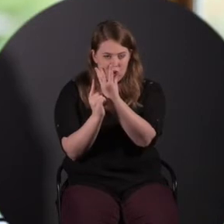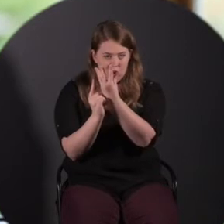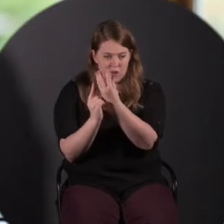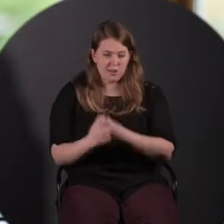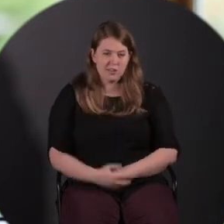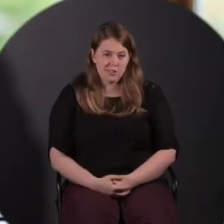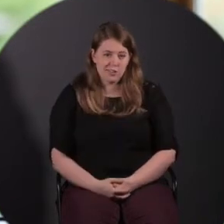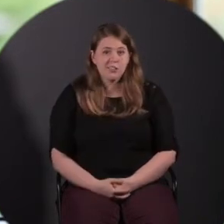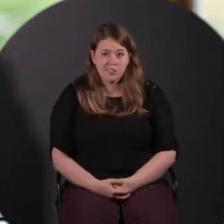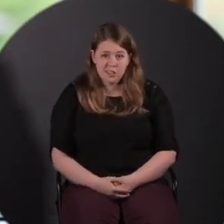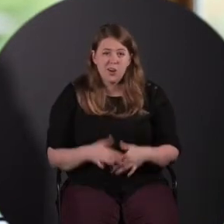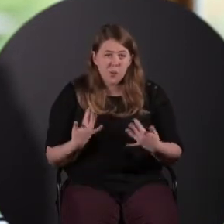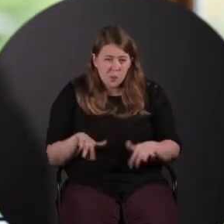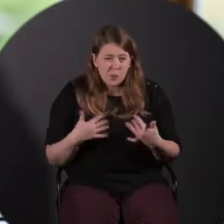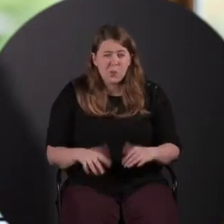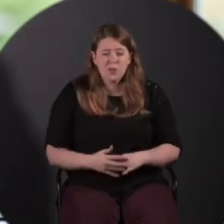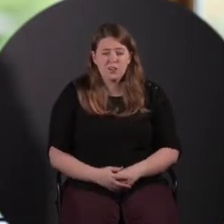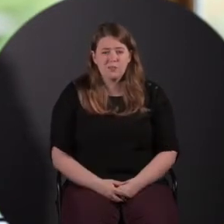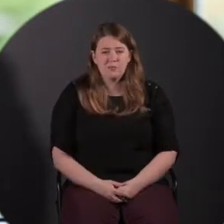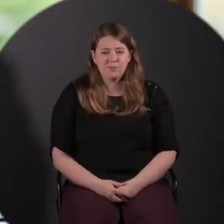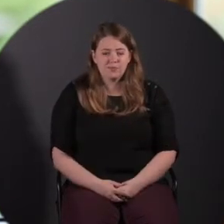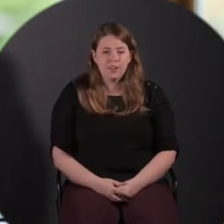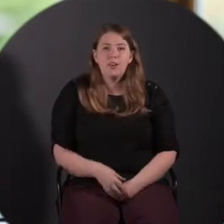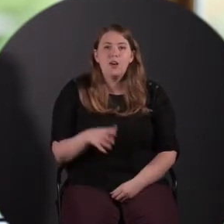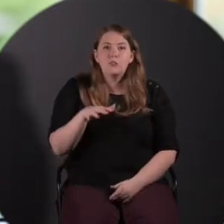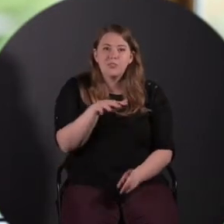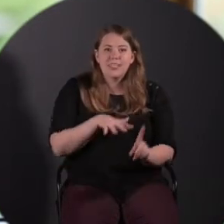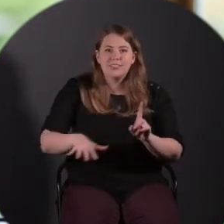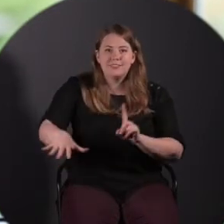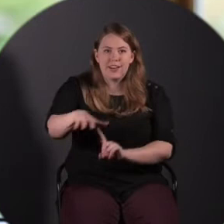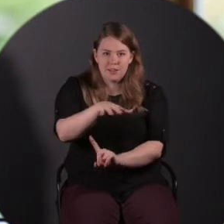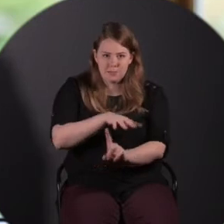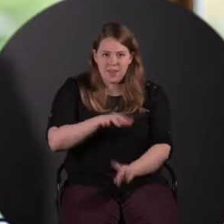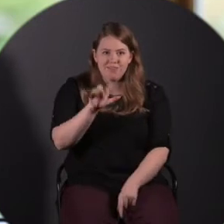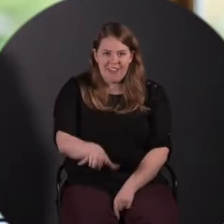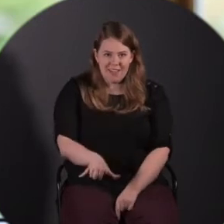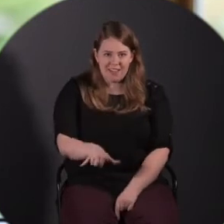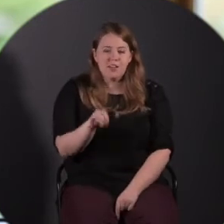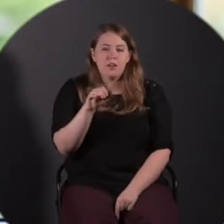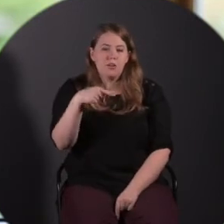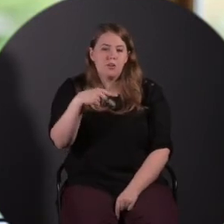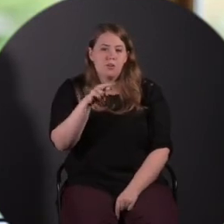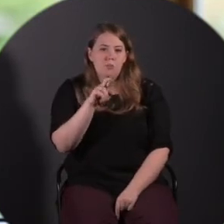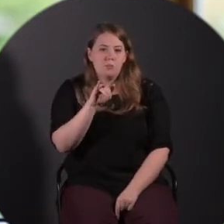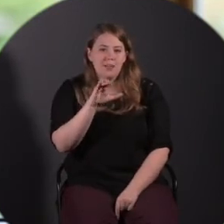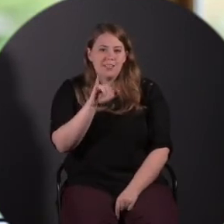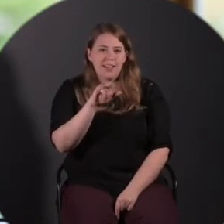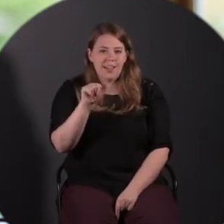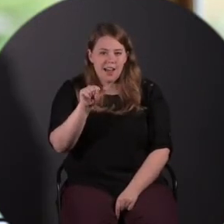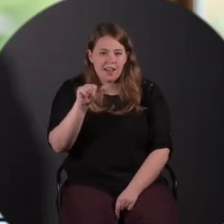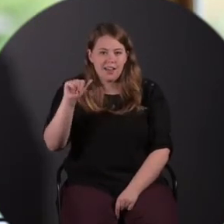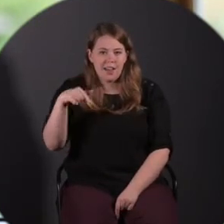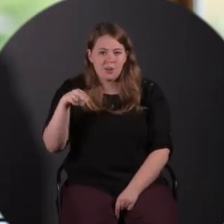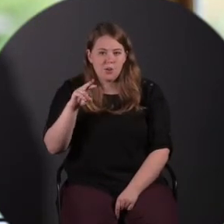Yeah, big time persecution. So this is the type of environment that Priscilla and Aquilla fled. This isn't hardship because you can't